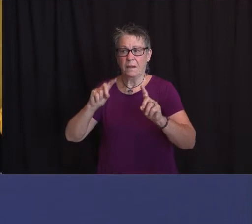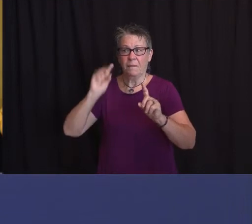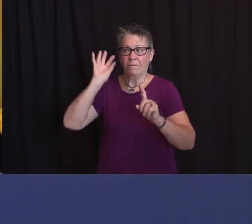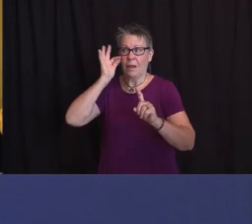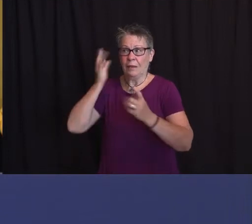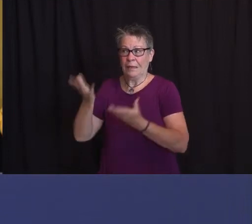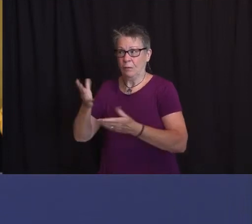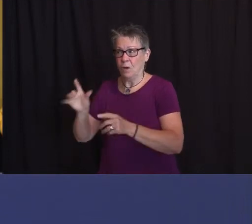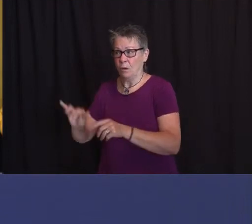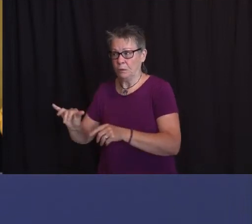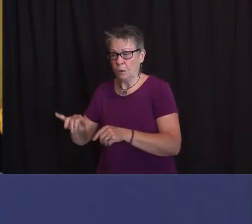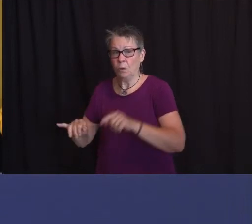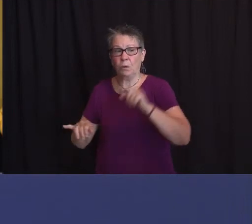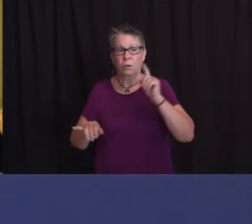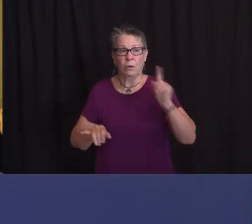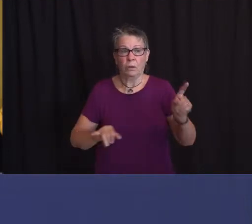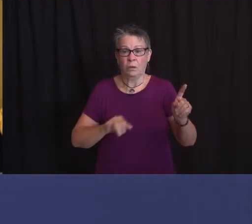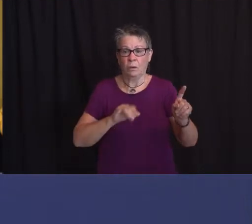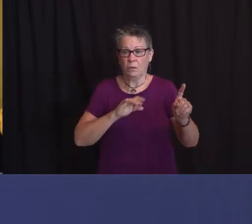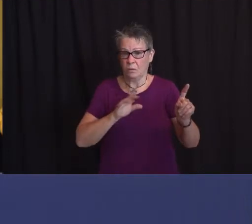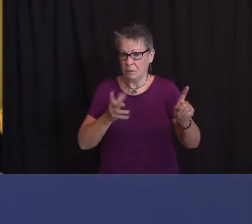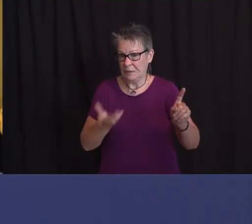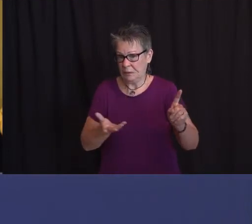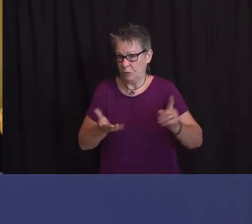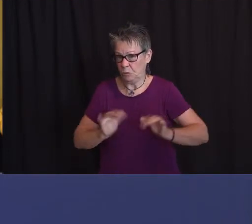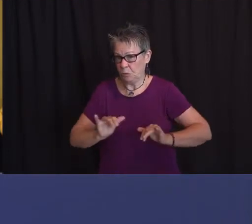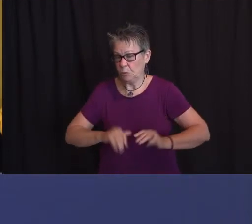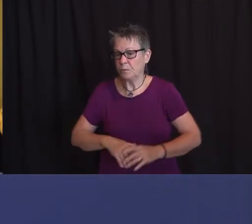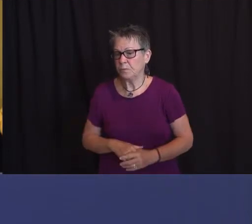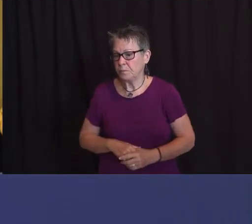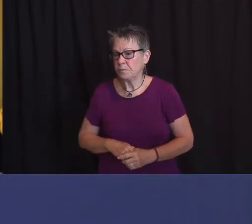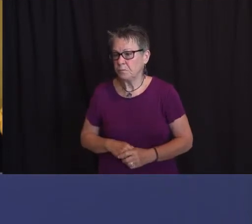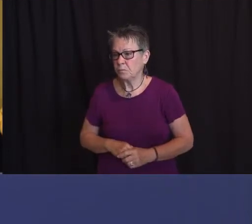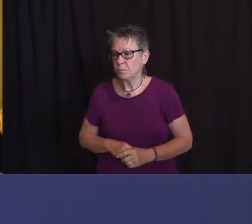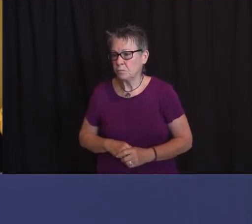Any update you've got on them? And it feels like